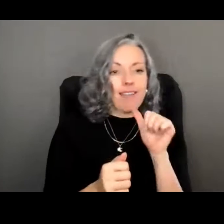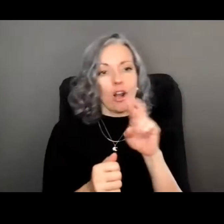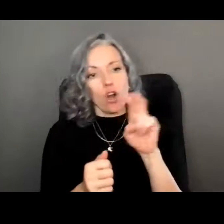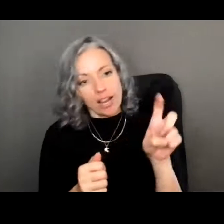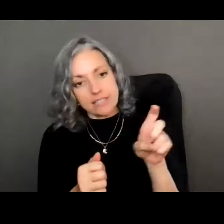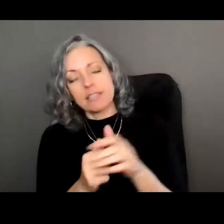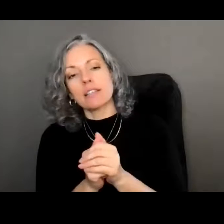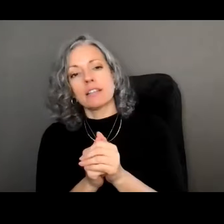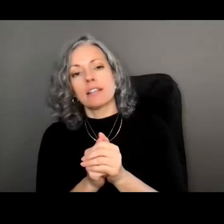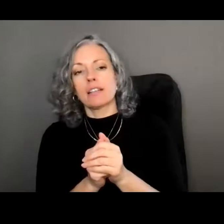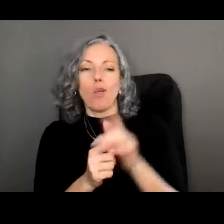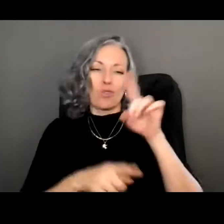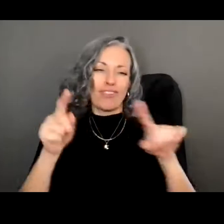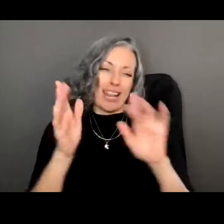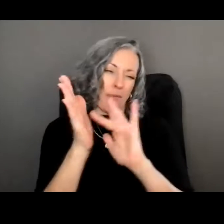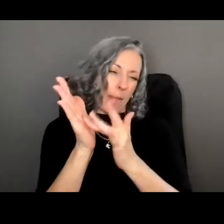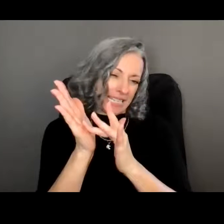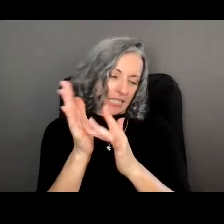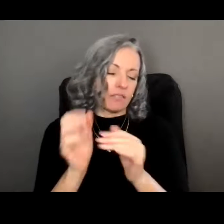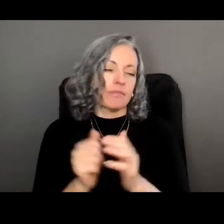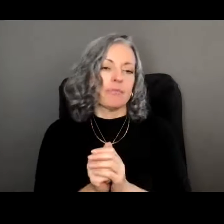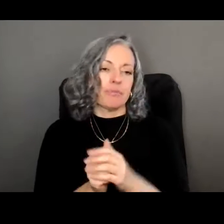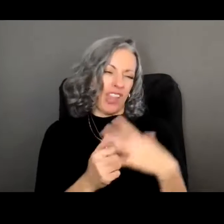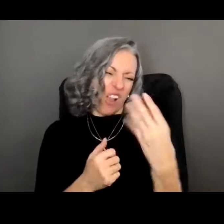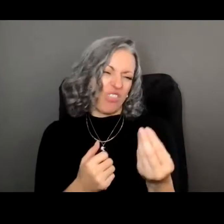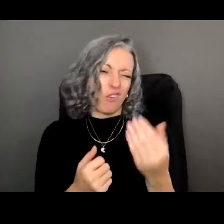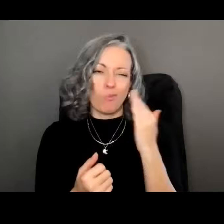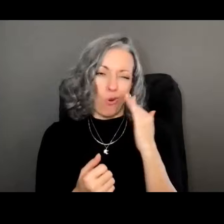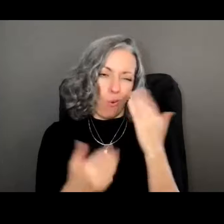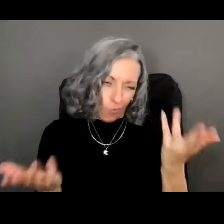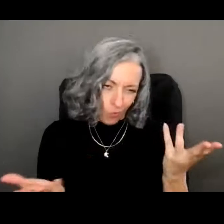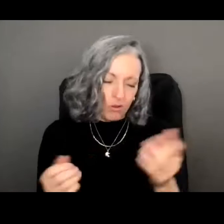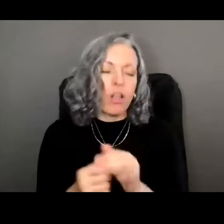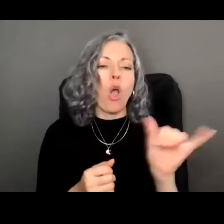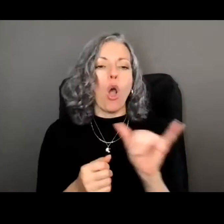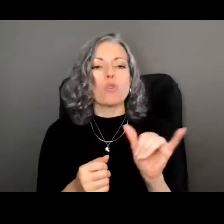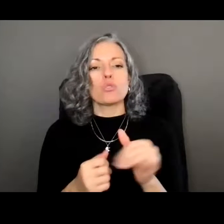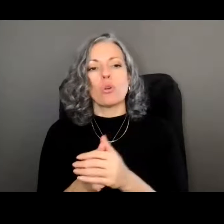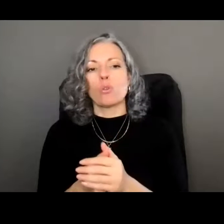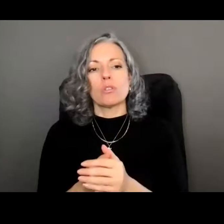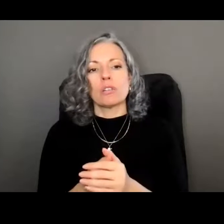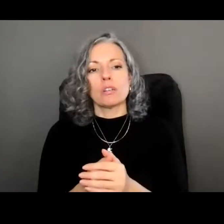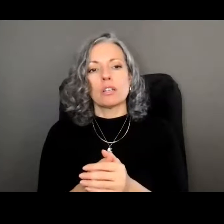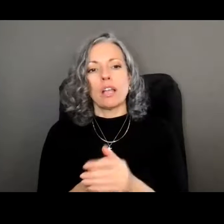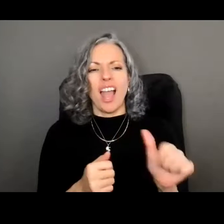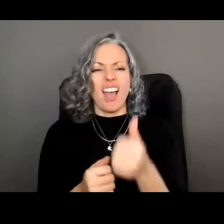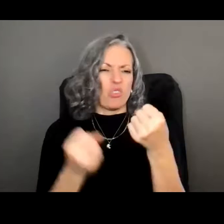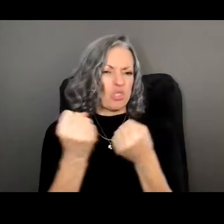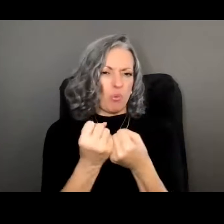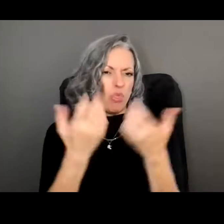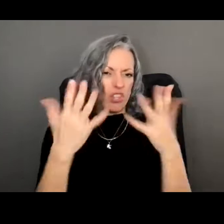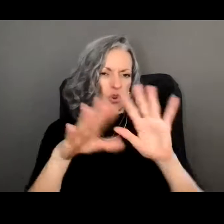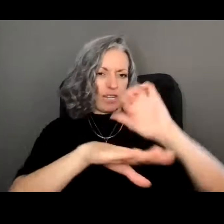about all the different medications that are out there, and also non-pharmacological support that's already